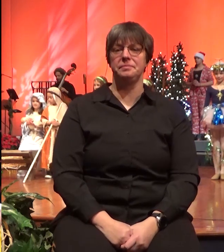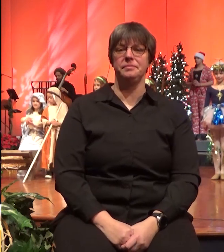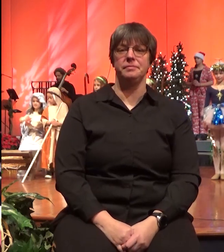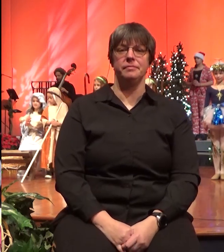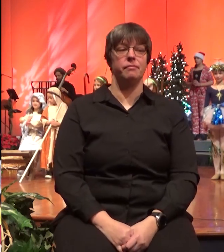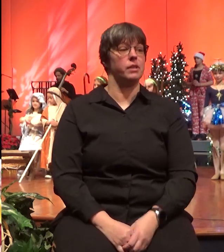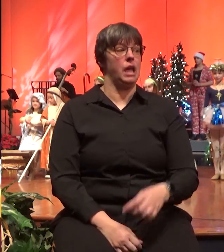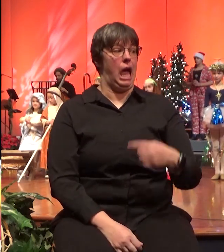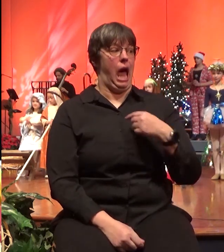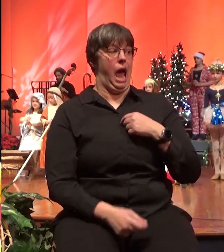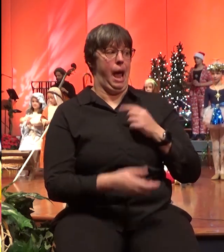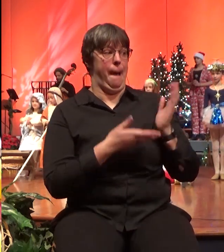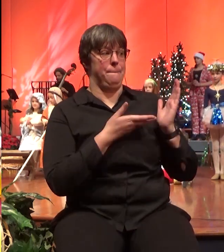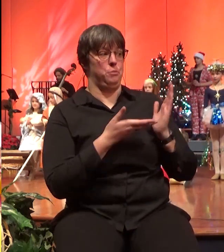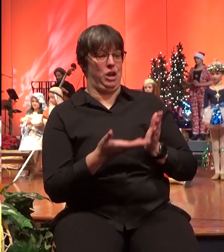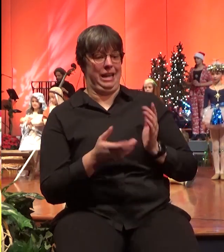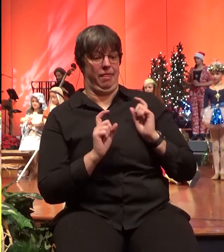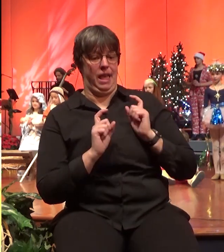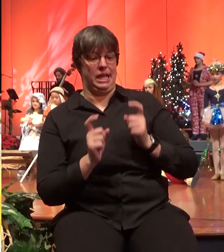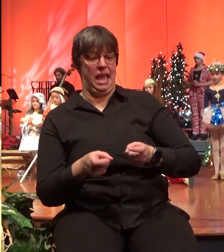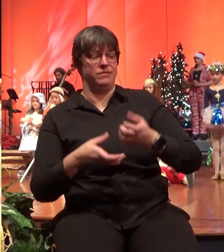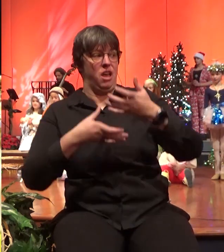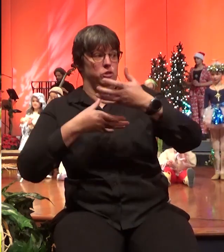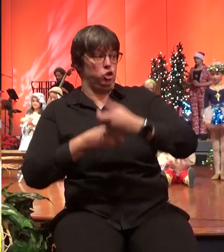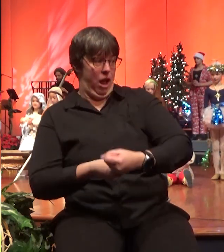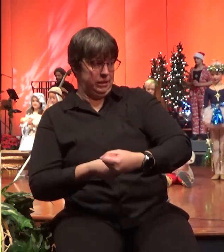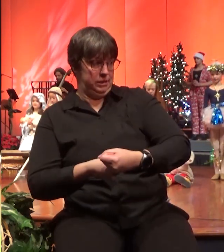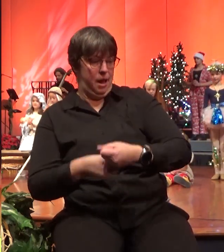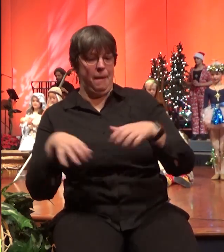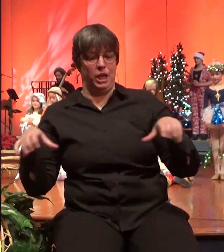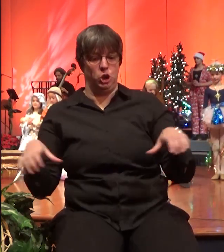I bring the gift of trust by doing what I